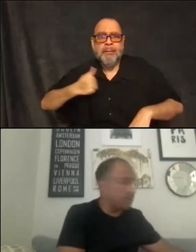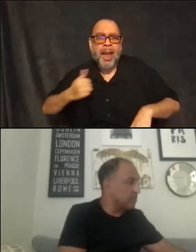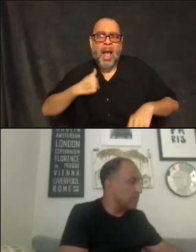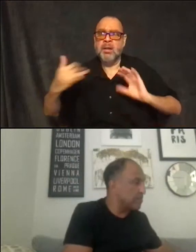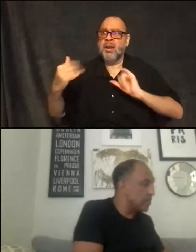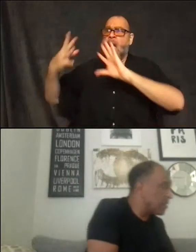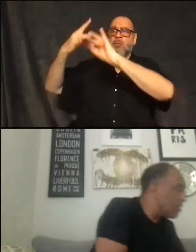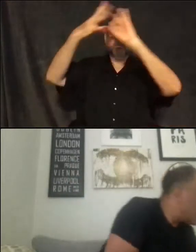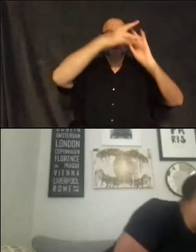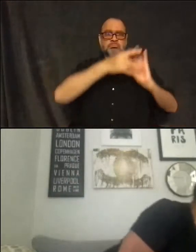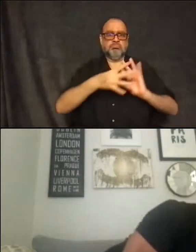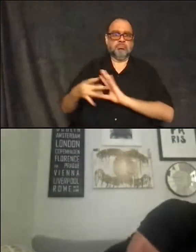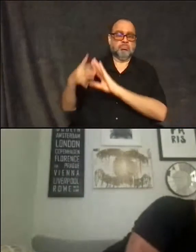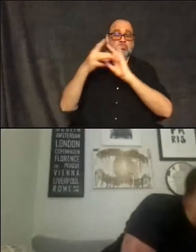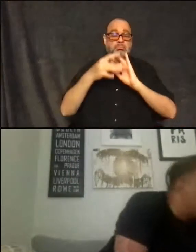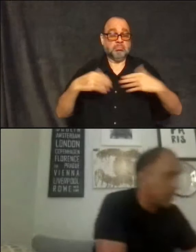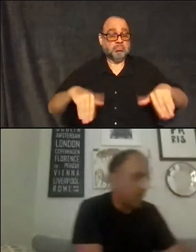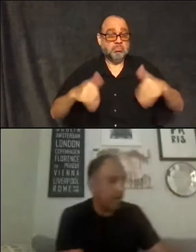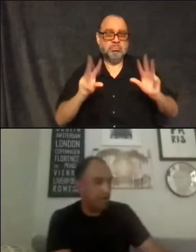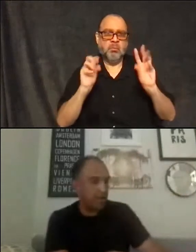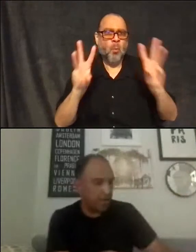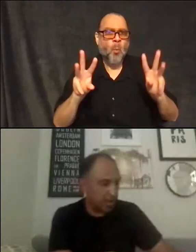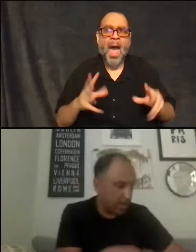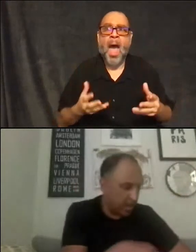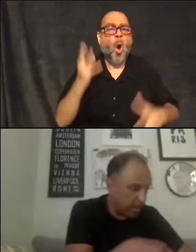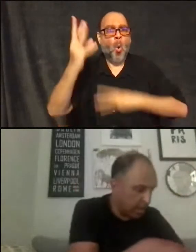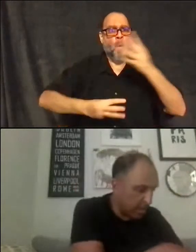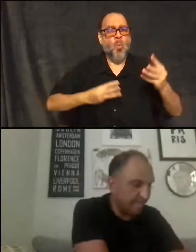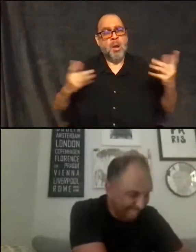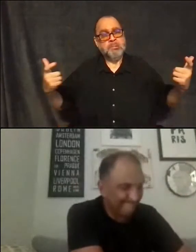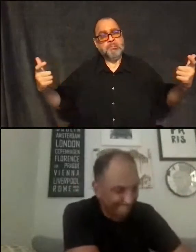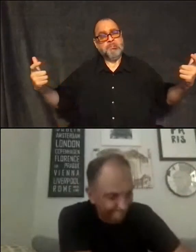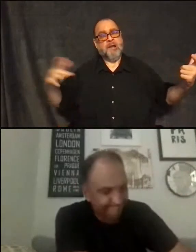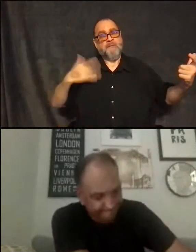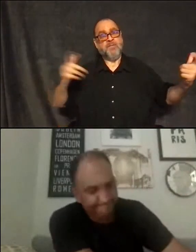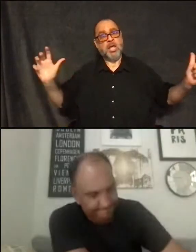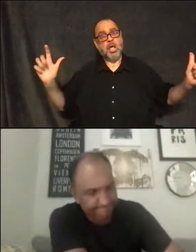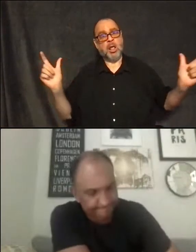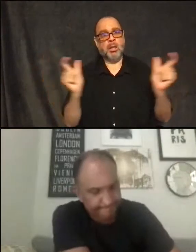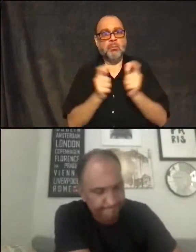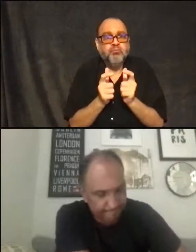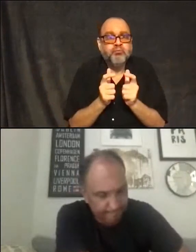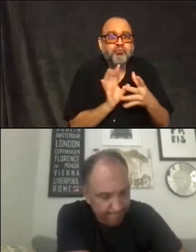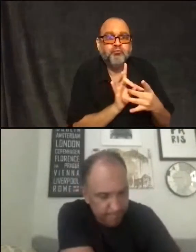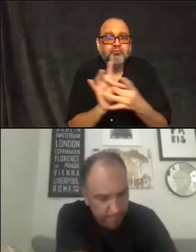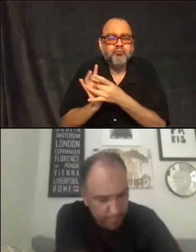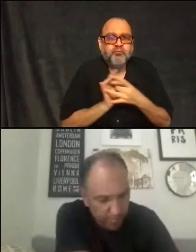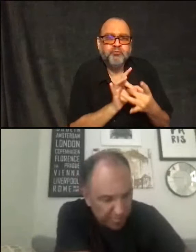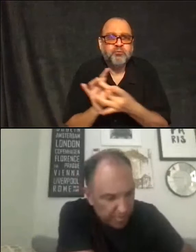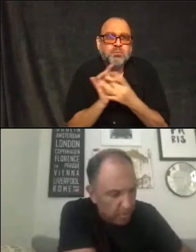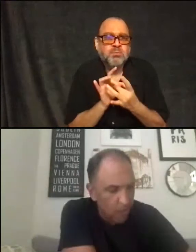the world and flattens it out just because of this technology, which is very basic. It's on the phone. That's